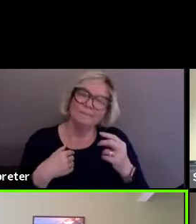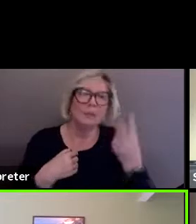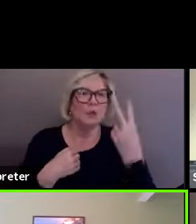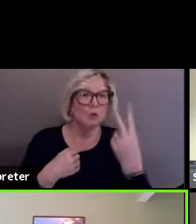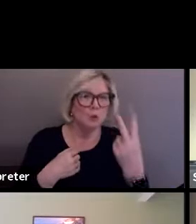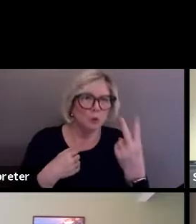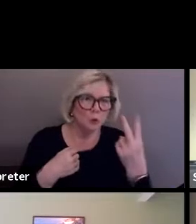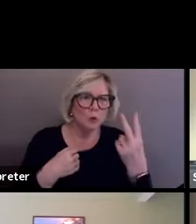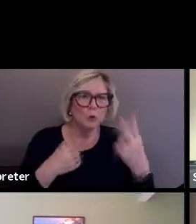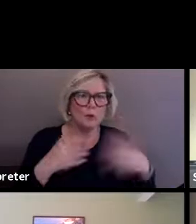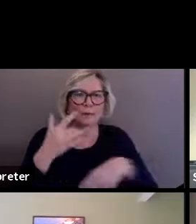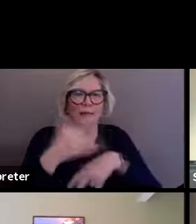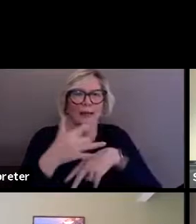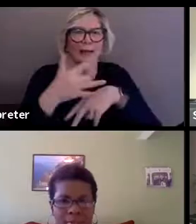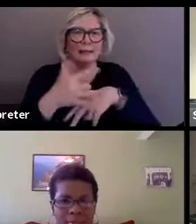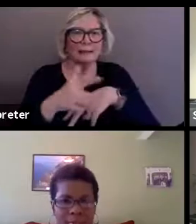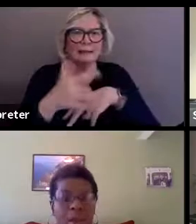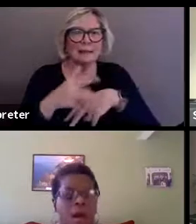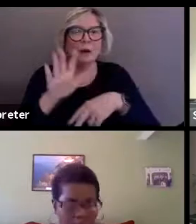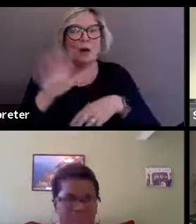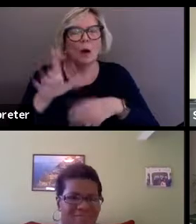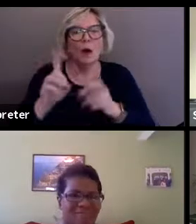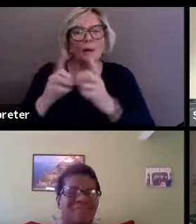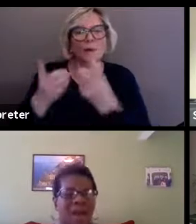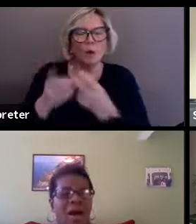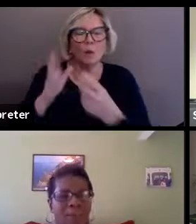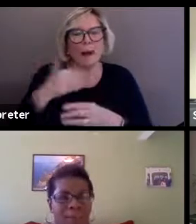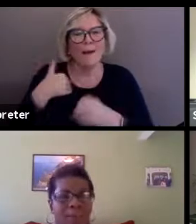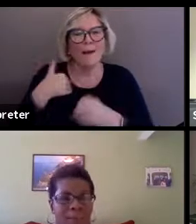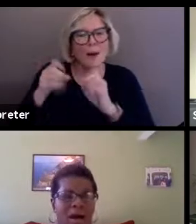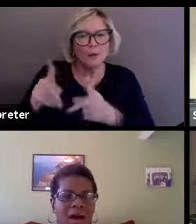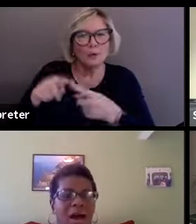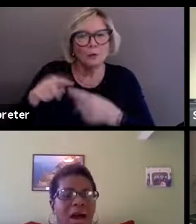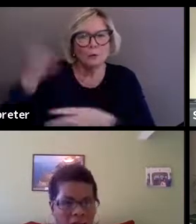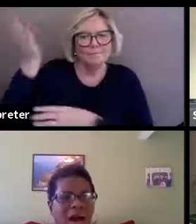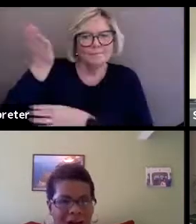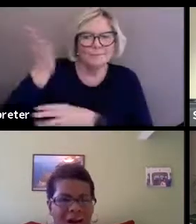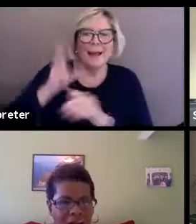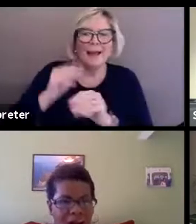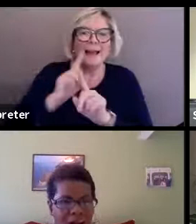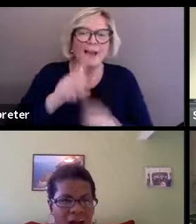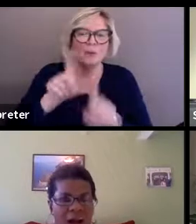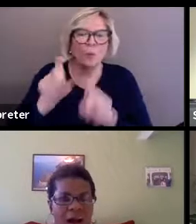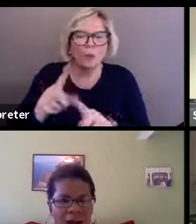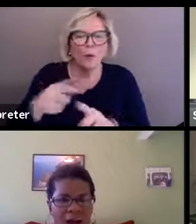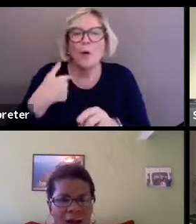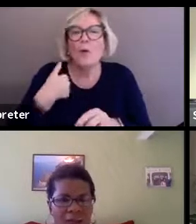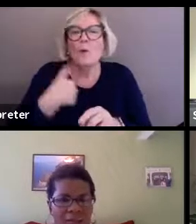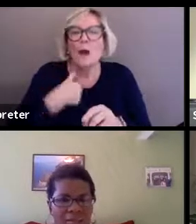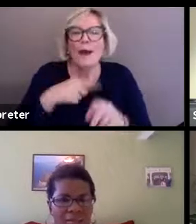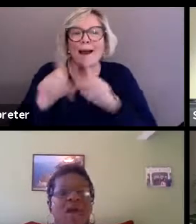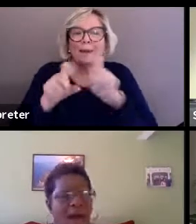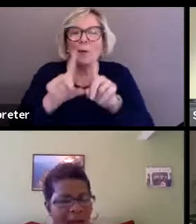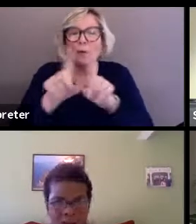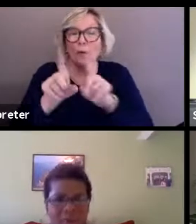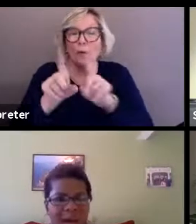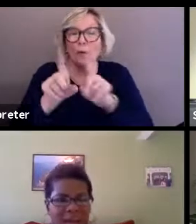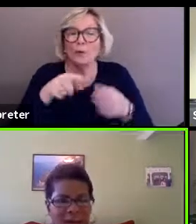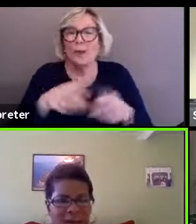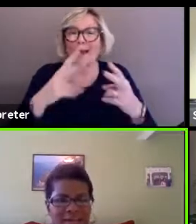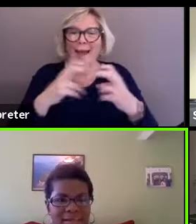for. The department will have an opportunity to present in a minute. We're just asking questions of the analyst. If he doesn't know, we can re-ask the